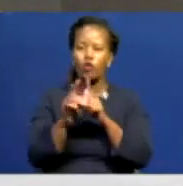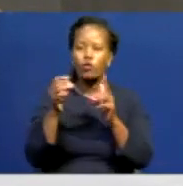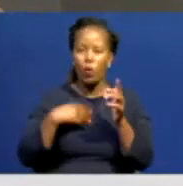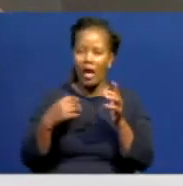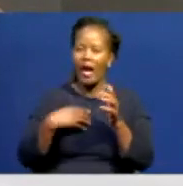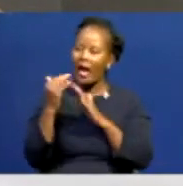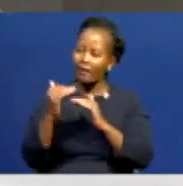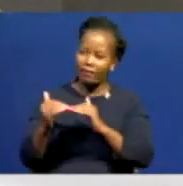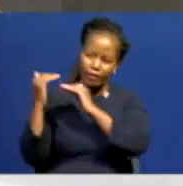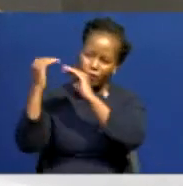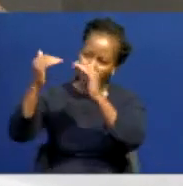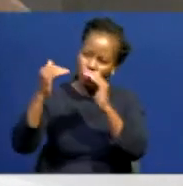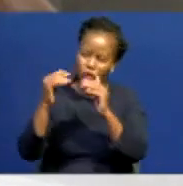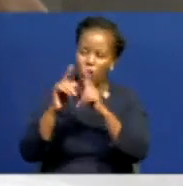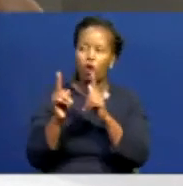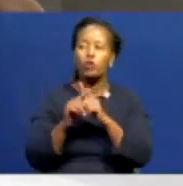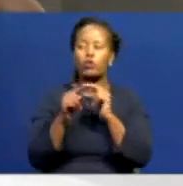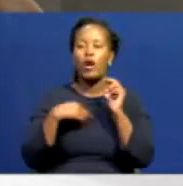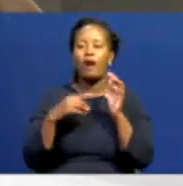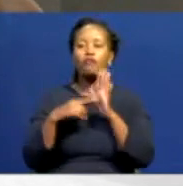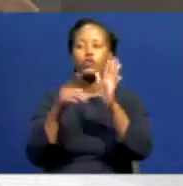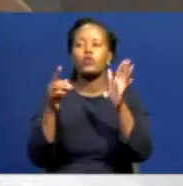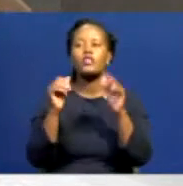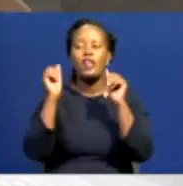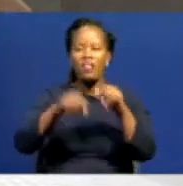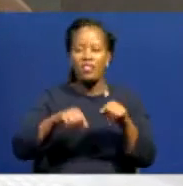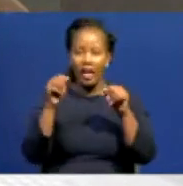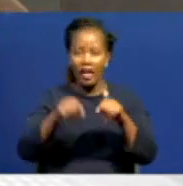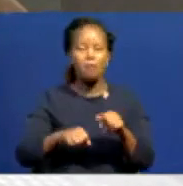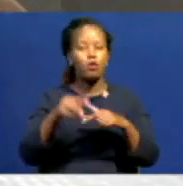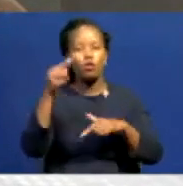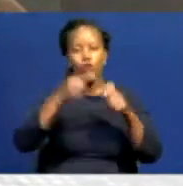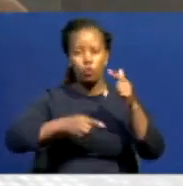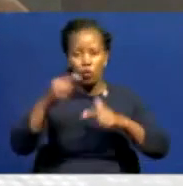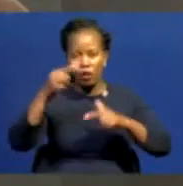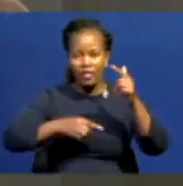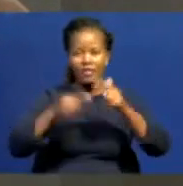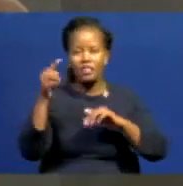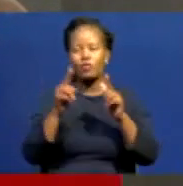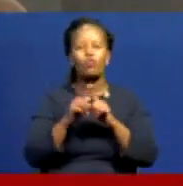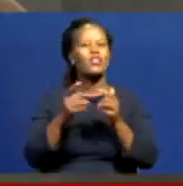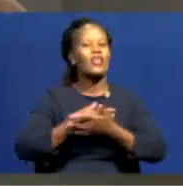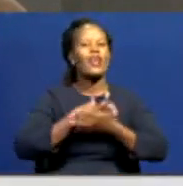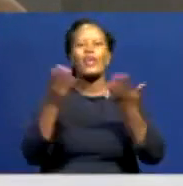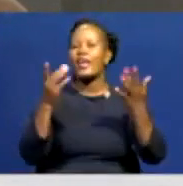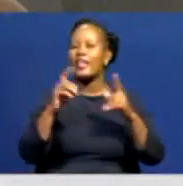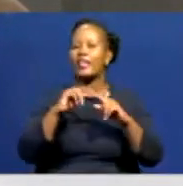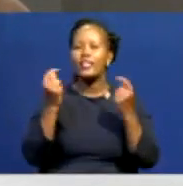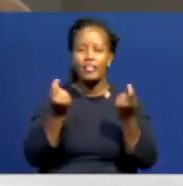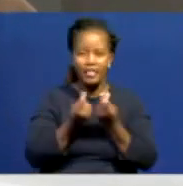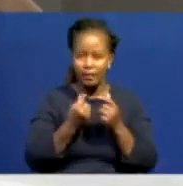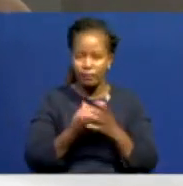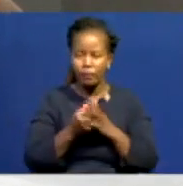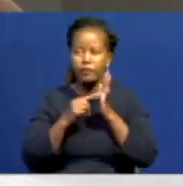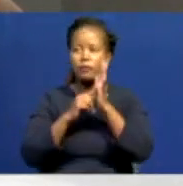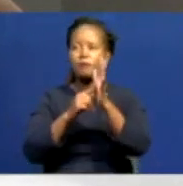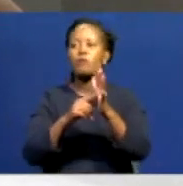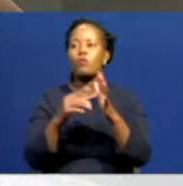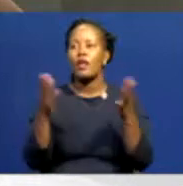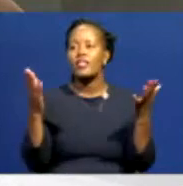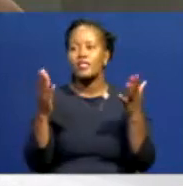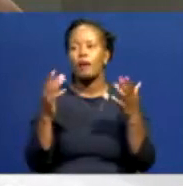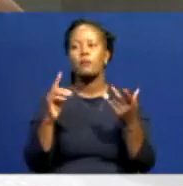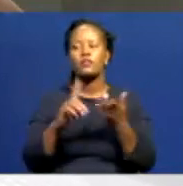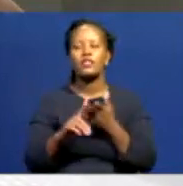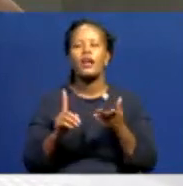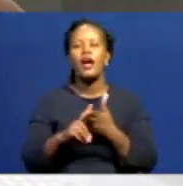shown that they are able and capable of contesting toe to toe with everyone who comes on board. Look the likes of Equatorial